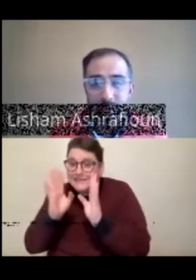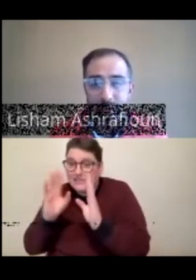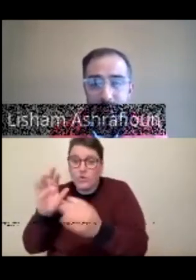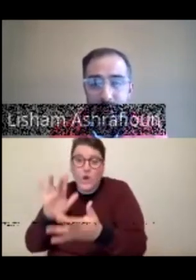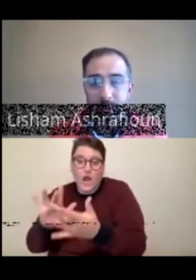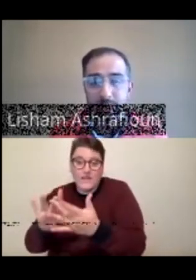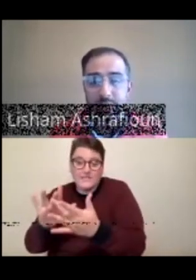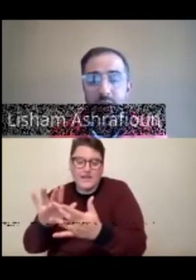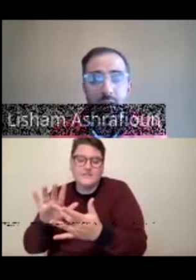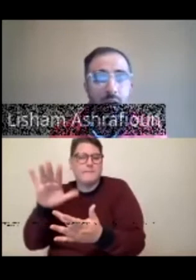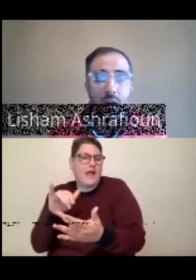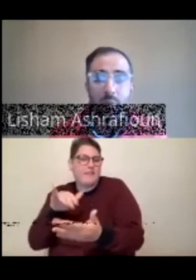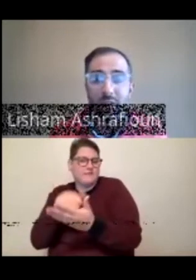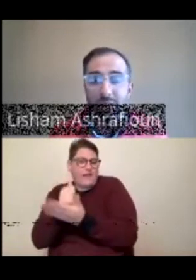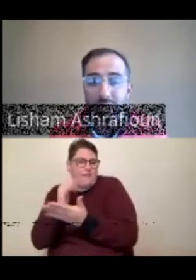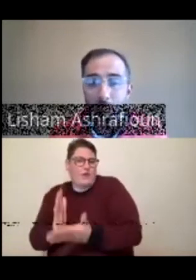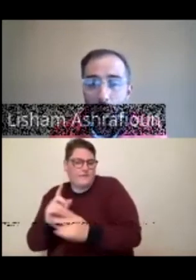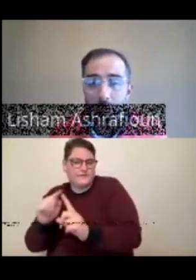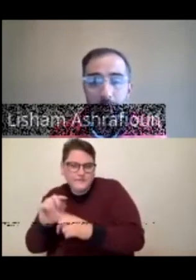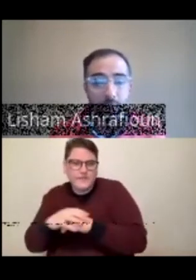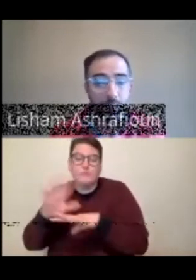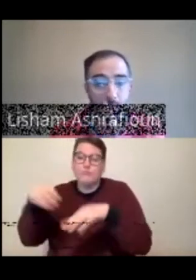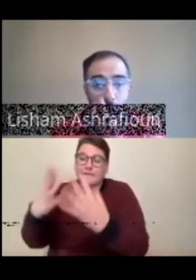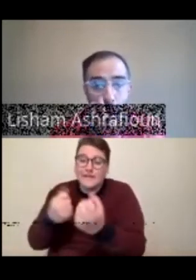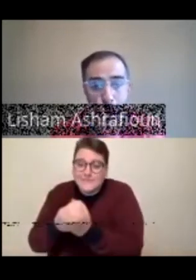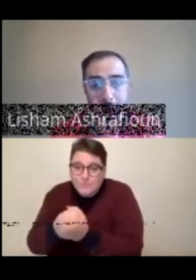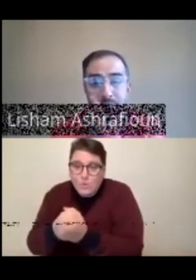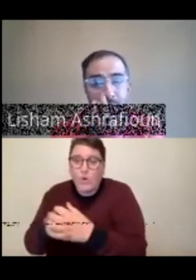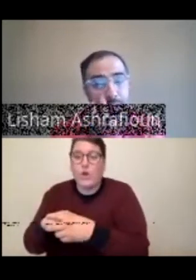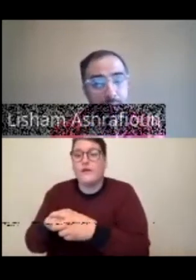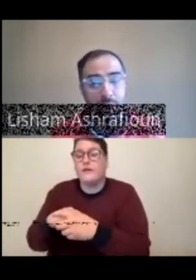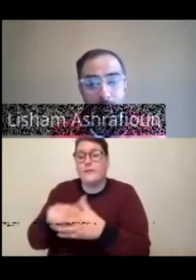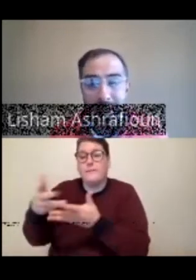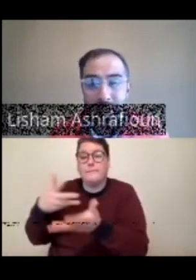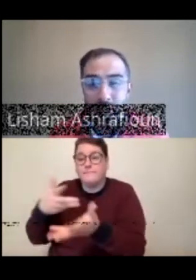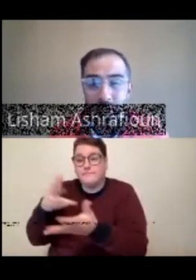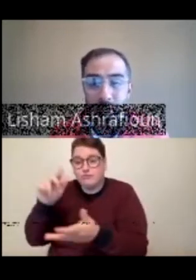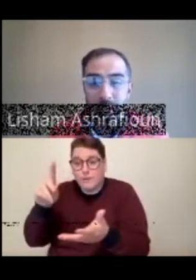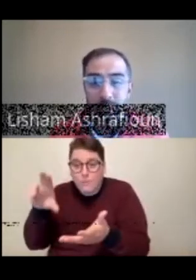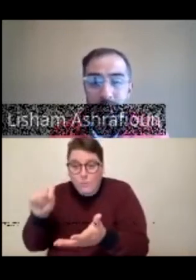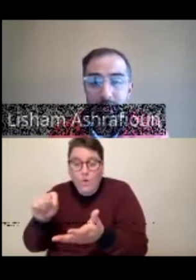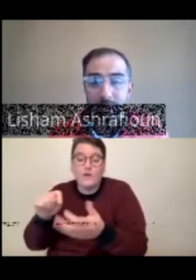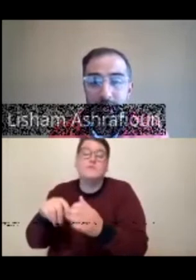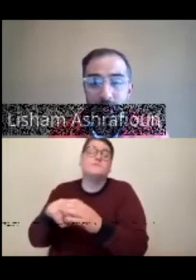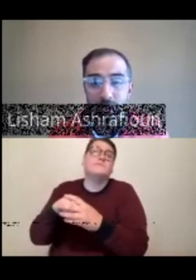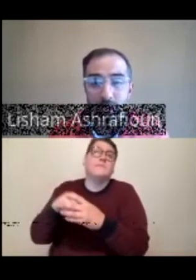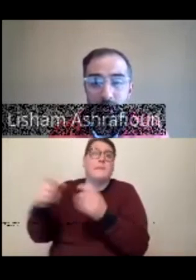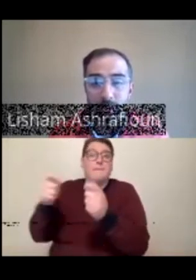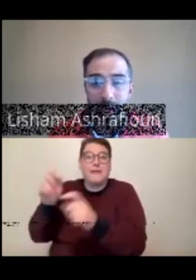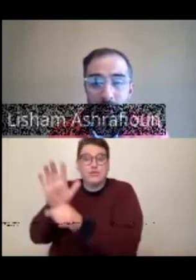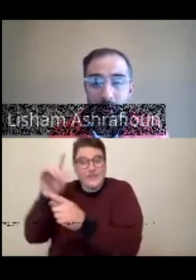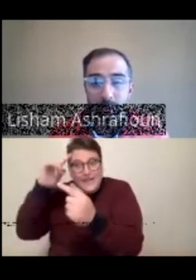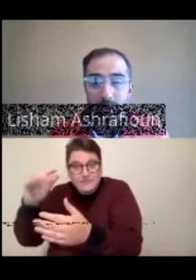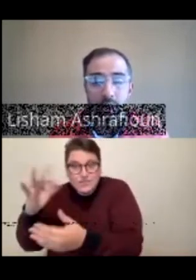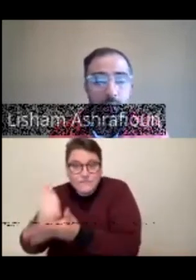by the study therapists, providing support or building rapport, and then managing participants' expectations of the